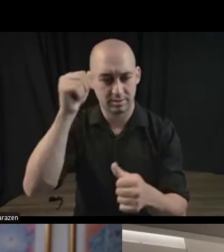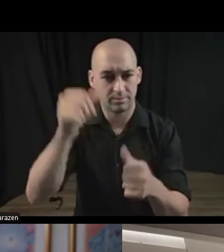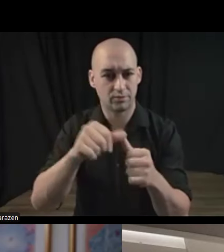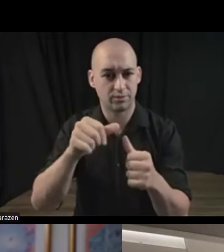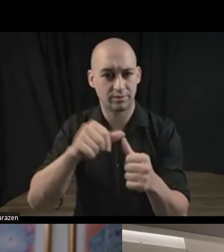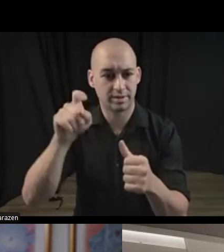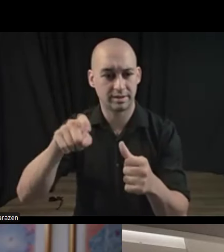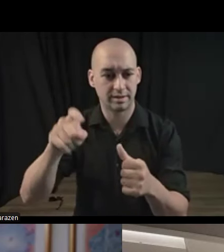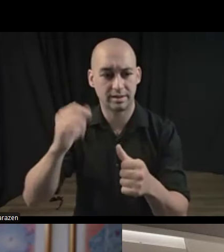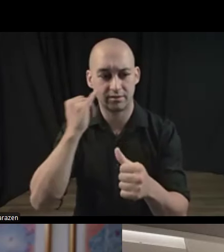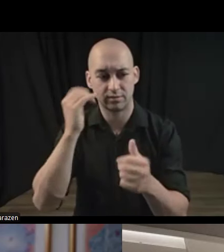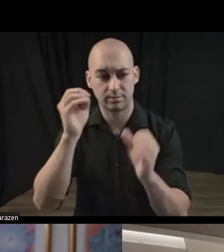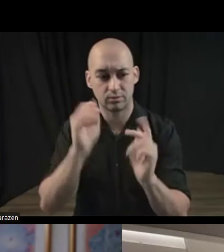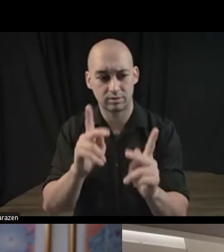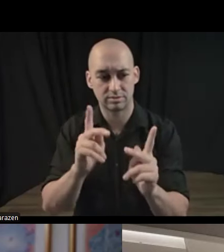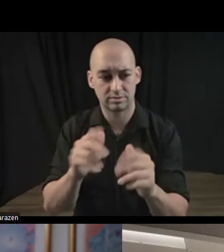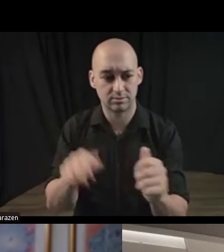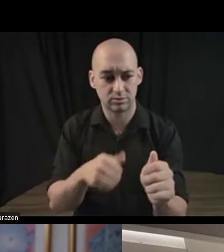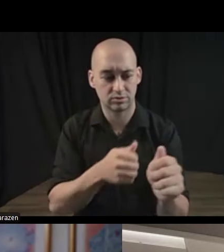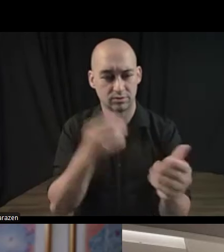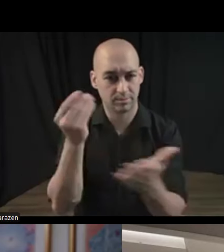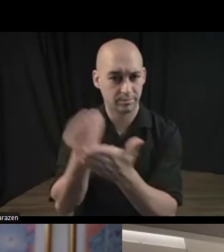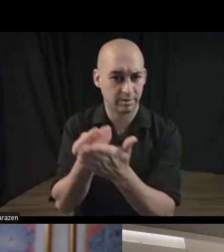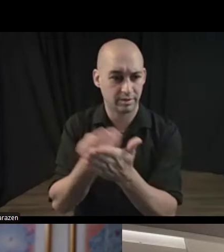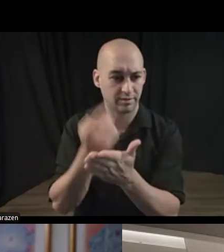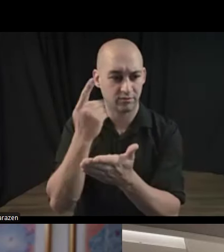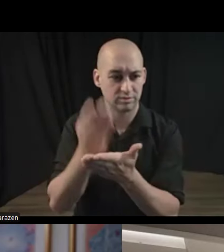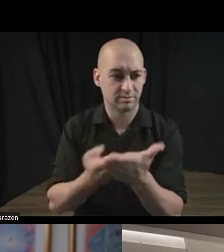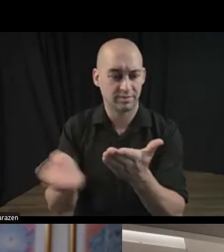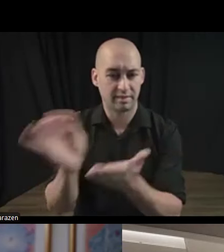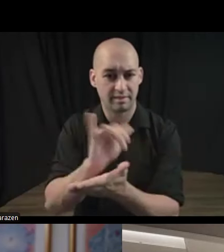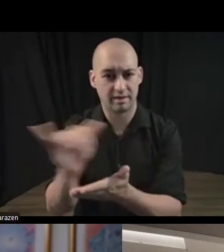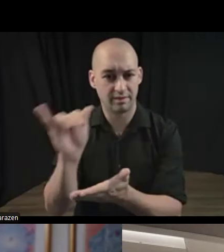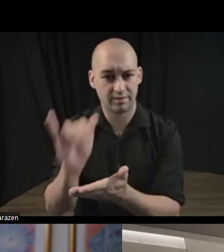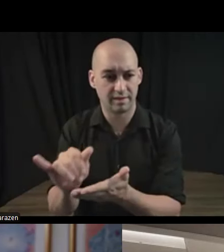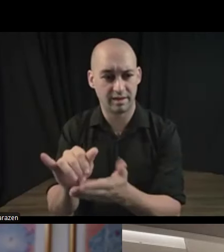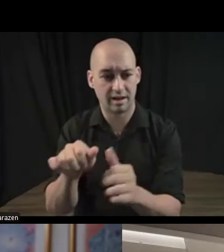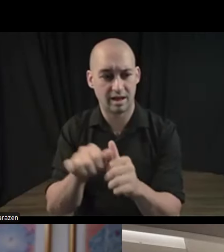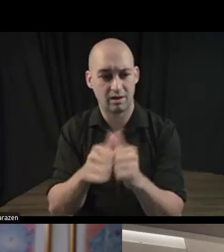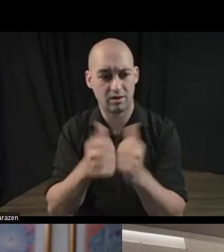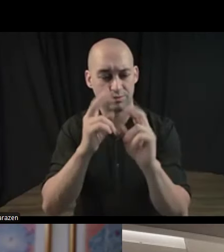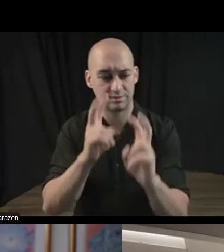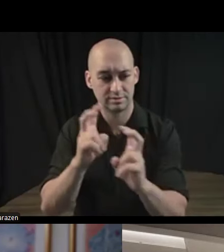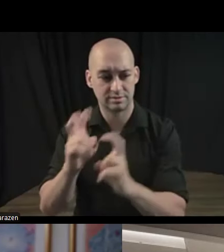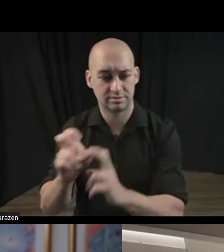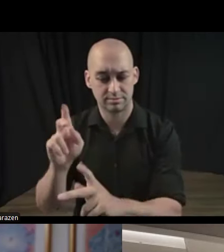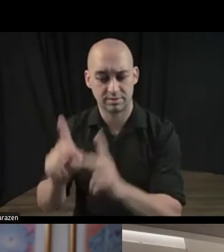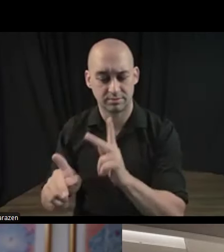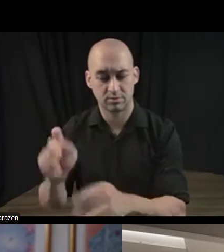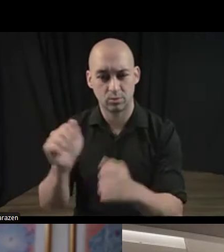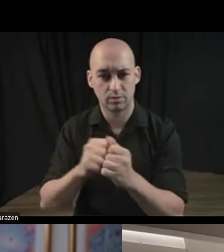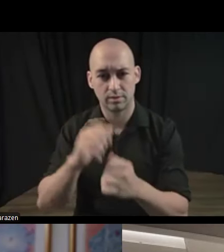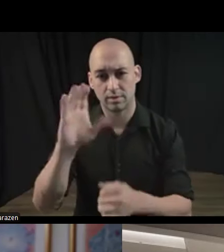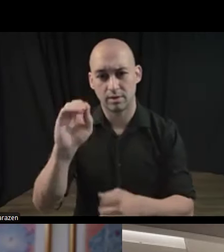ever opportunity to pursue funding for something like that, of how you assess people with cognitive impairments